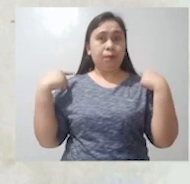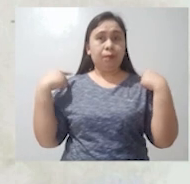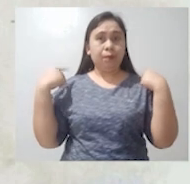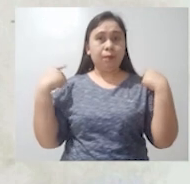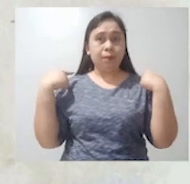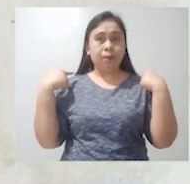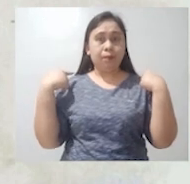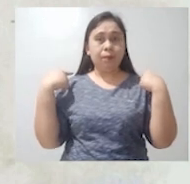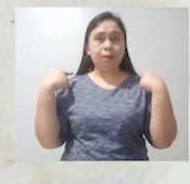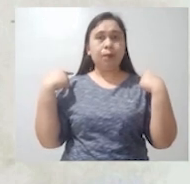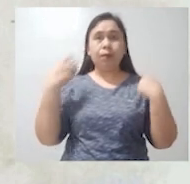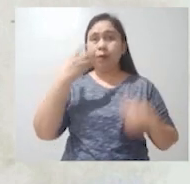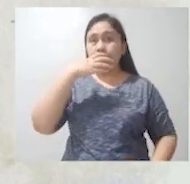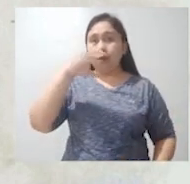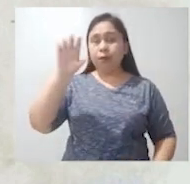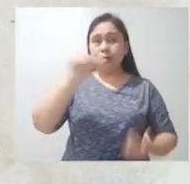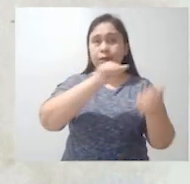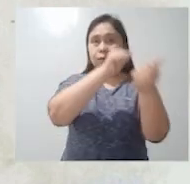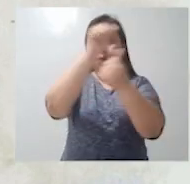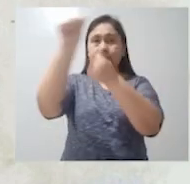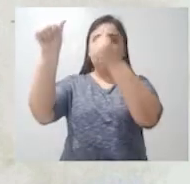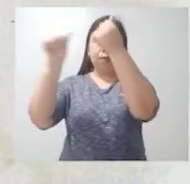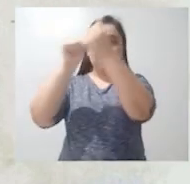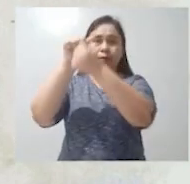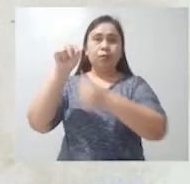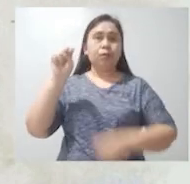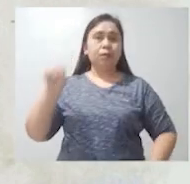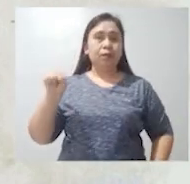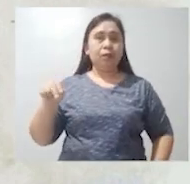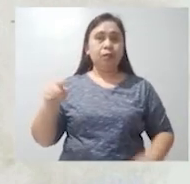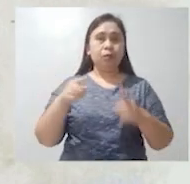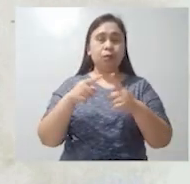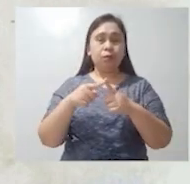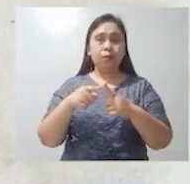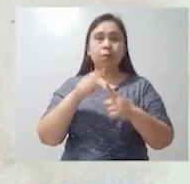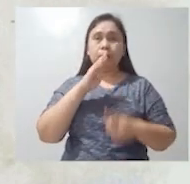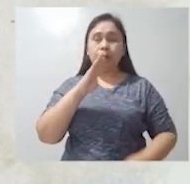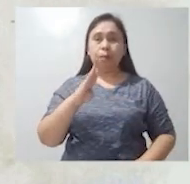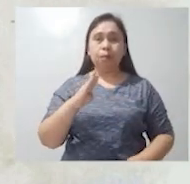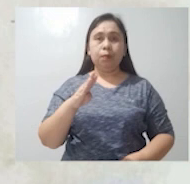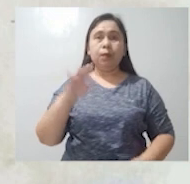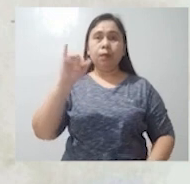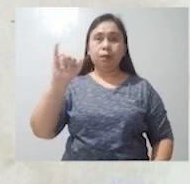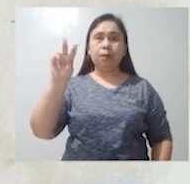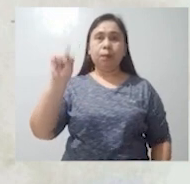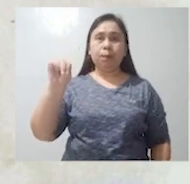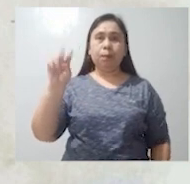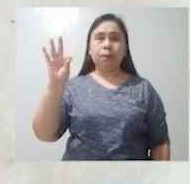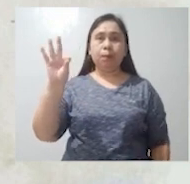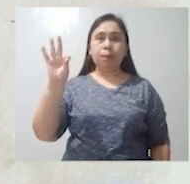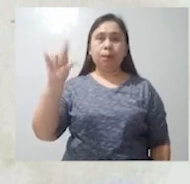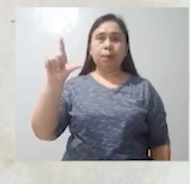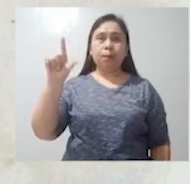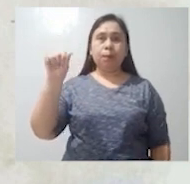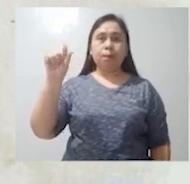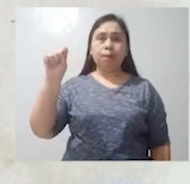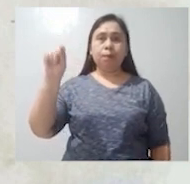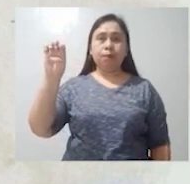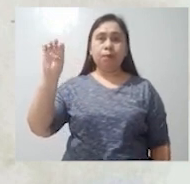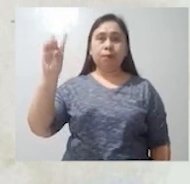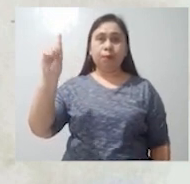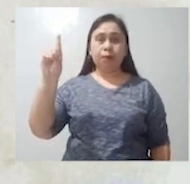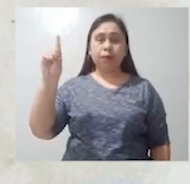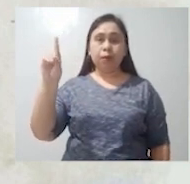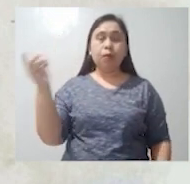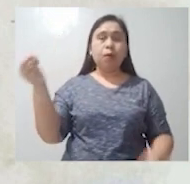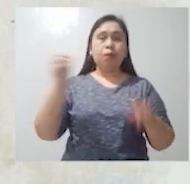air. Before flying, the balloon needs to be inflated. Inflating the balloon is done by initially pumping cold air into